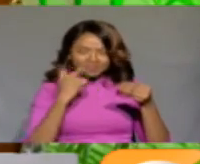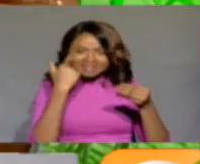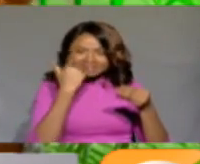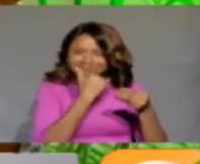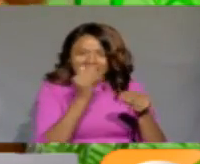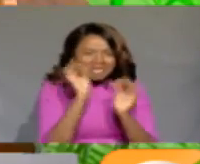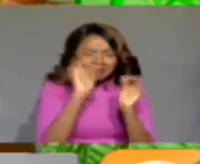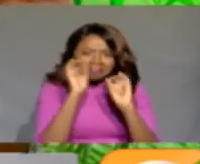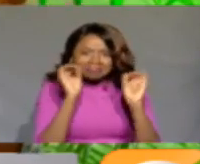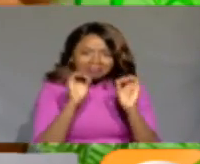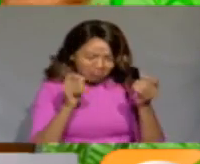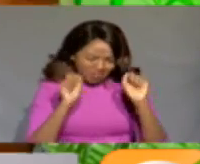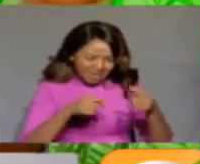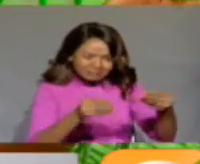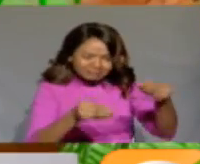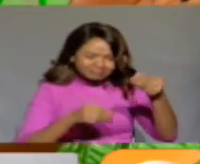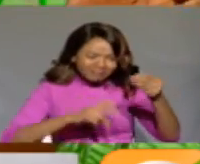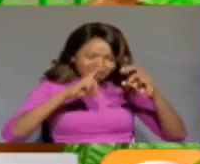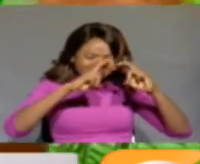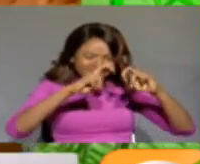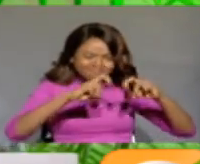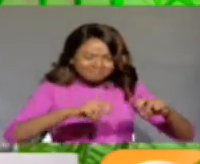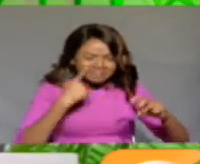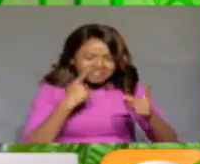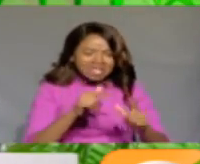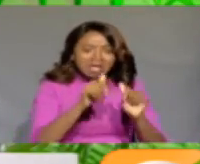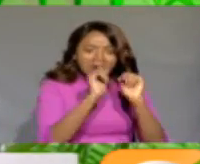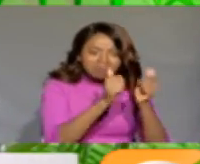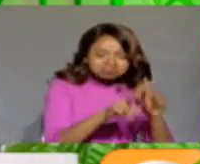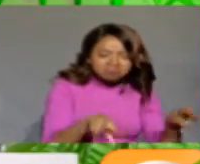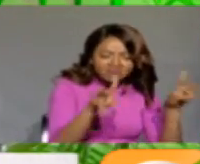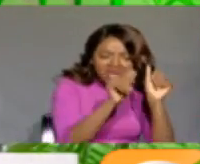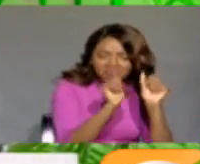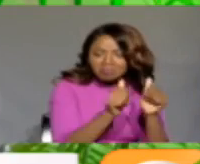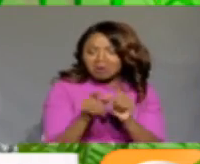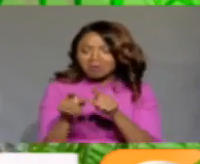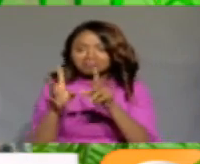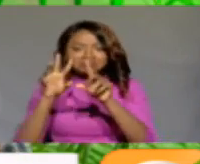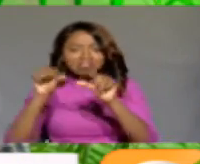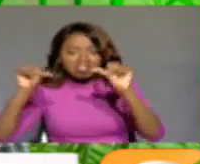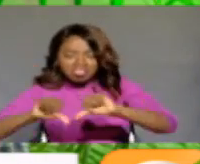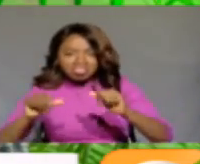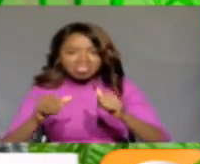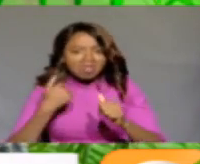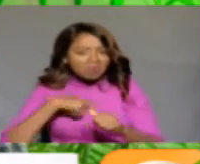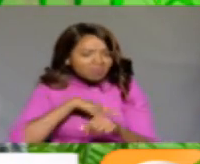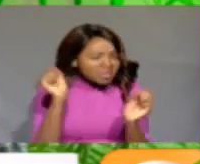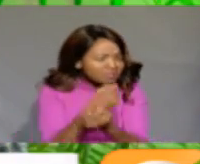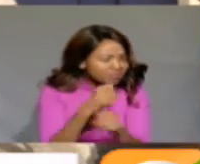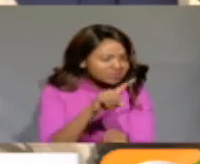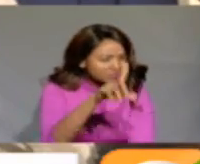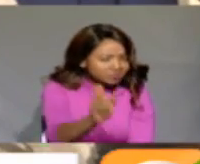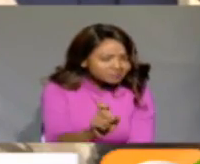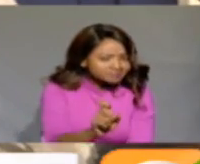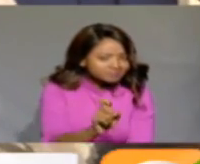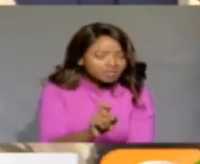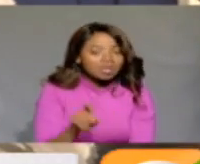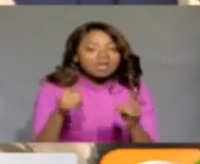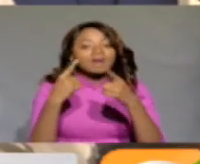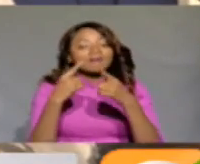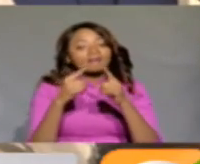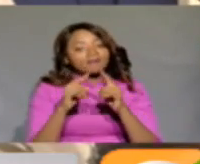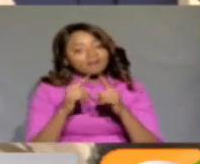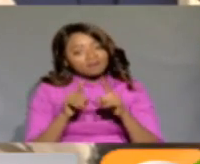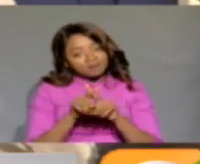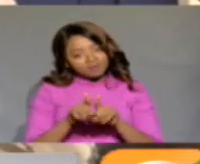we cannot do proper analysis of what is viable, what is not viable? Yeah, but also he has asked what LSK has done to rein